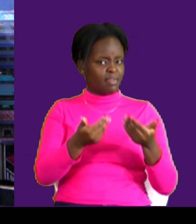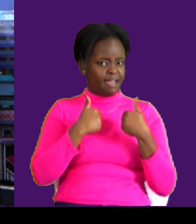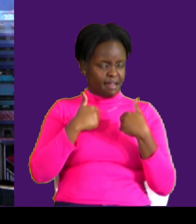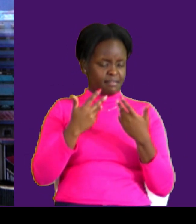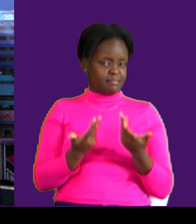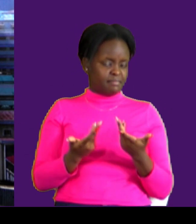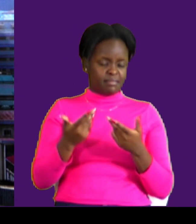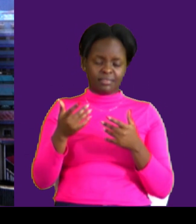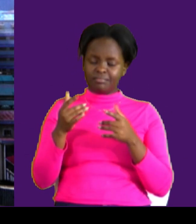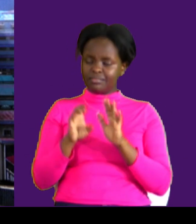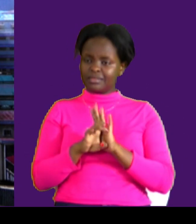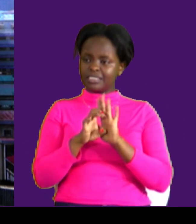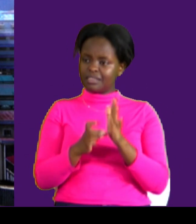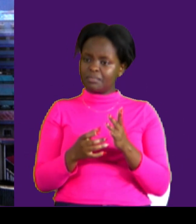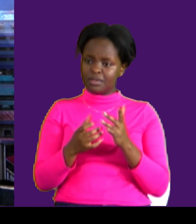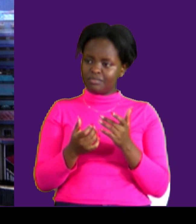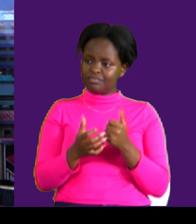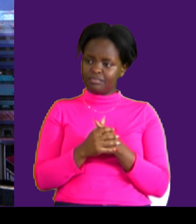let's say, even